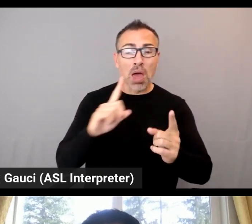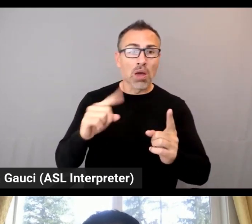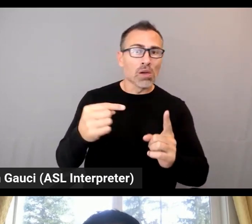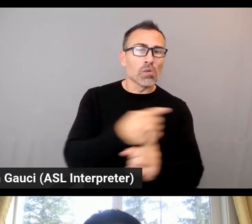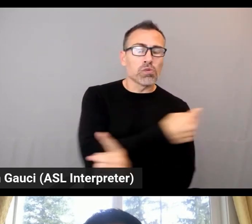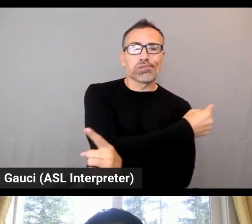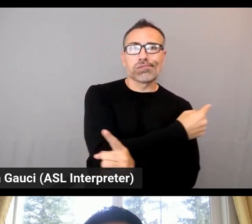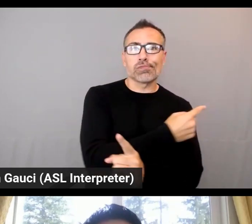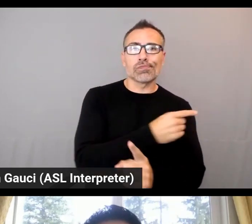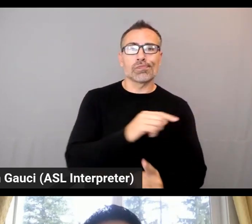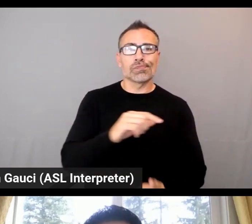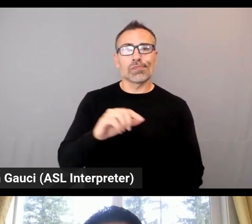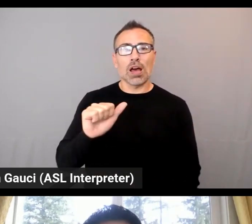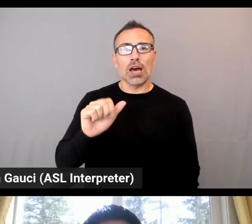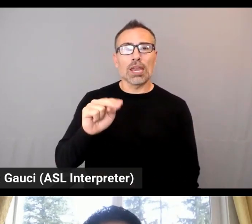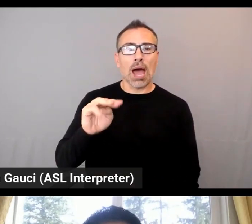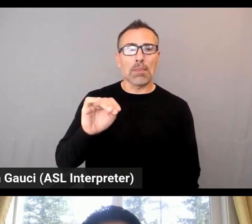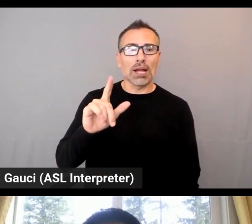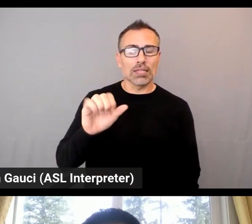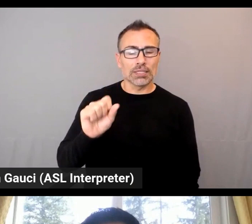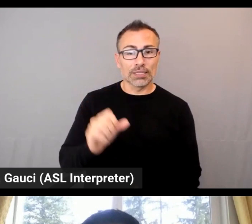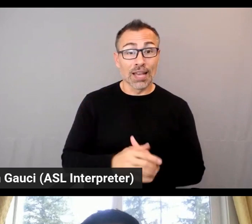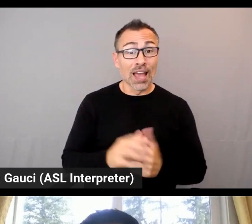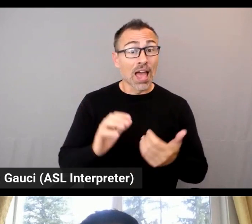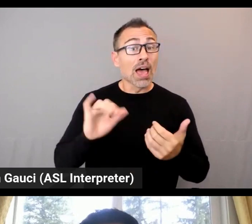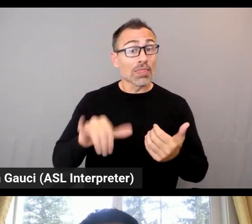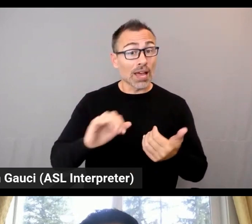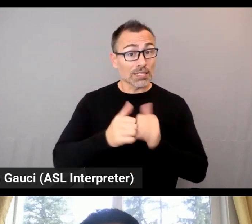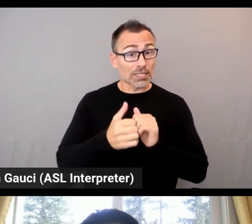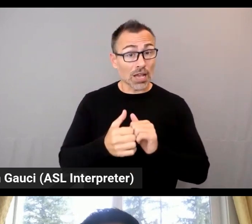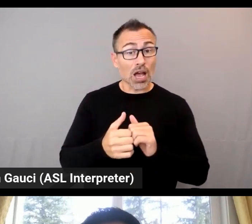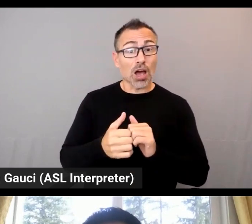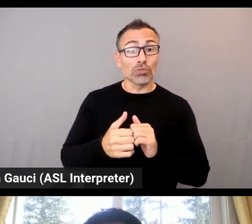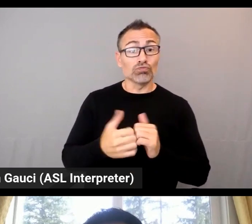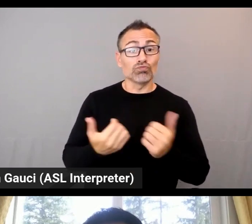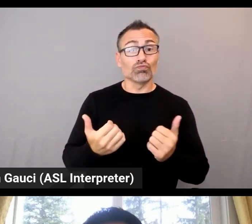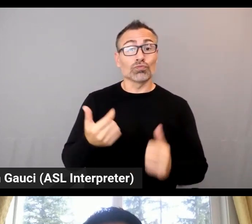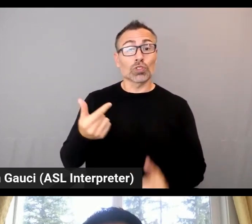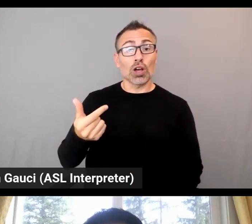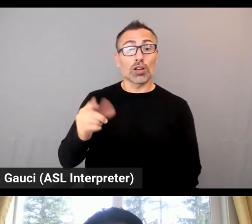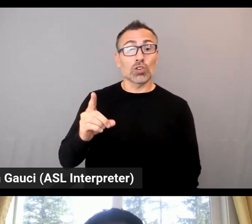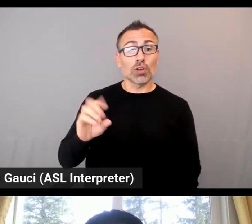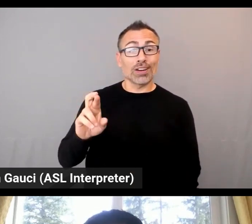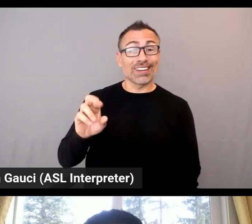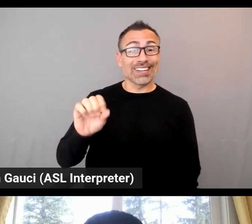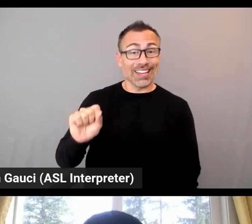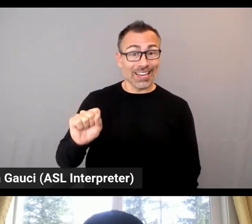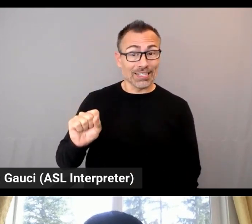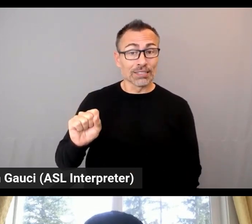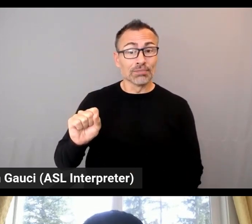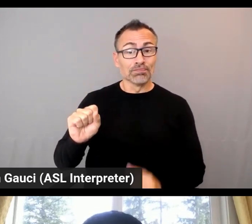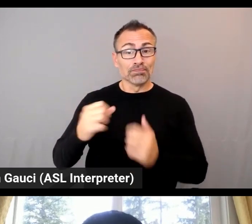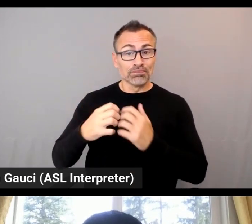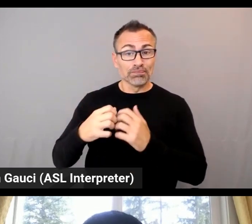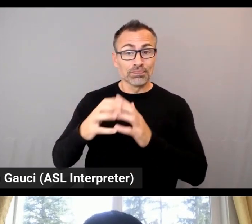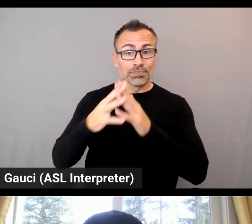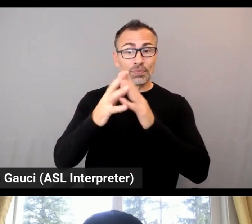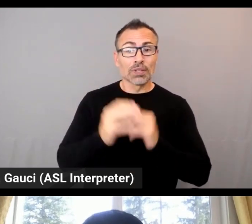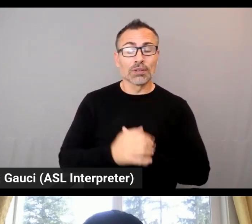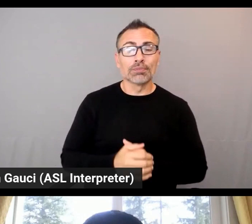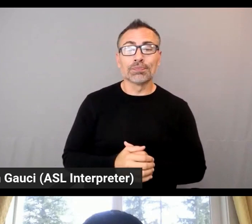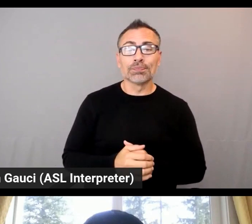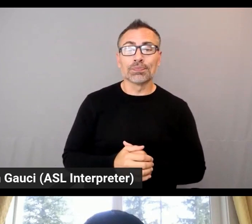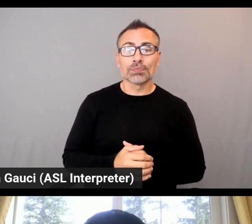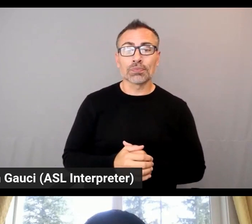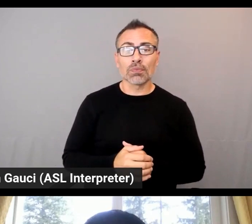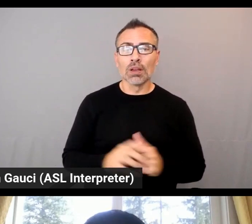impact. And that's how GuardDuty RDS protection was born. The first thing that we are concentrating on in